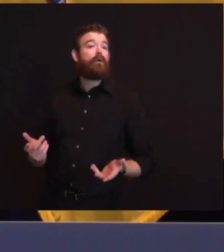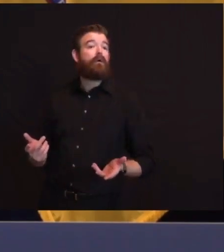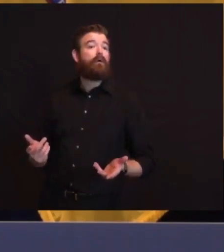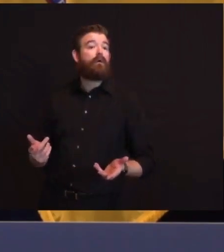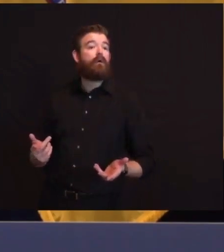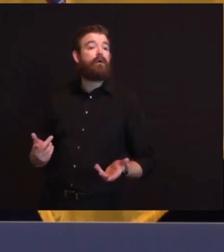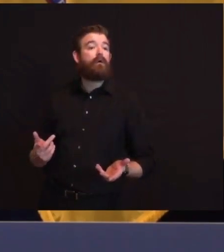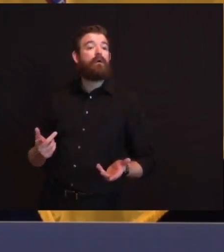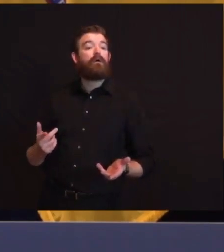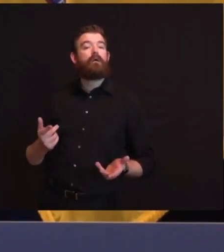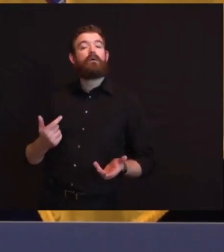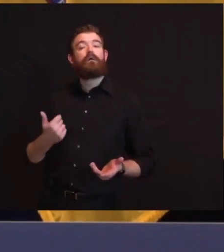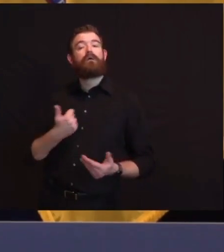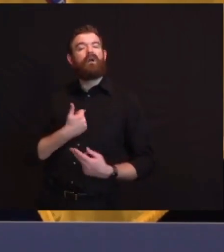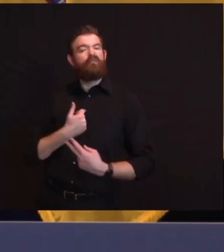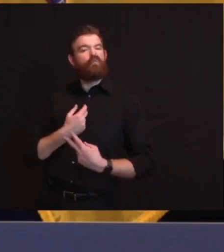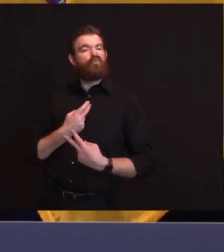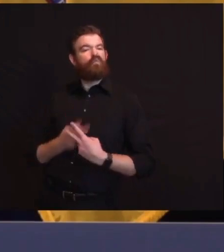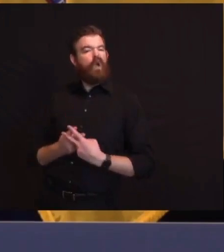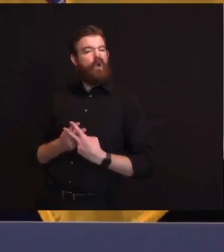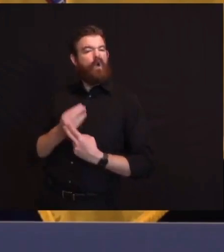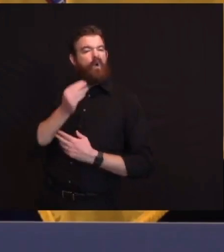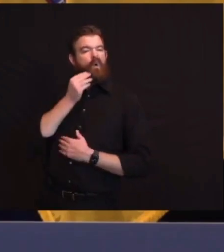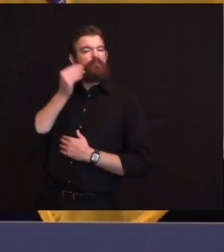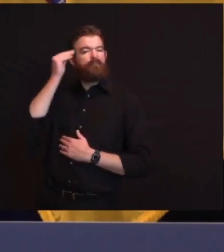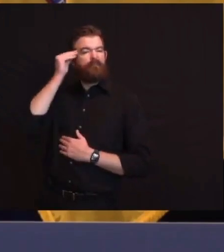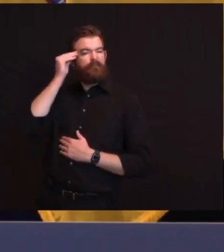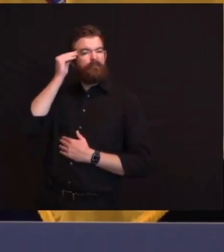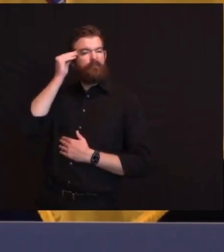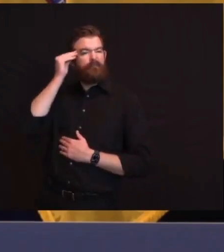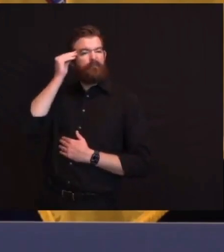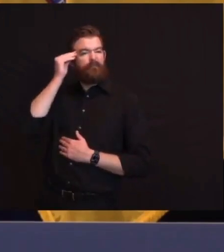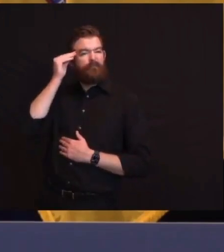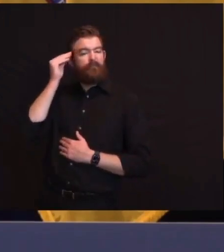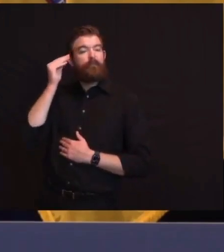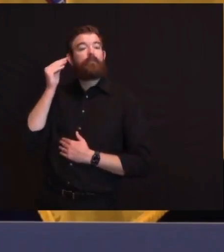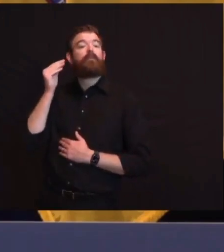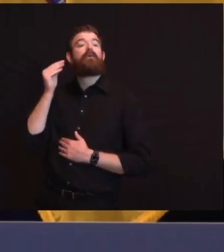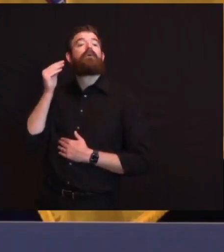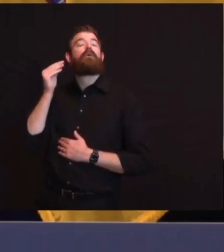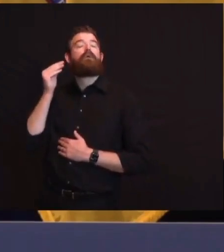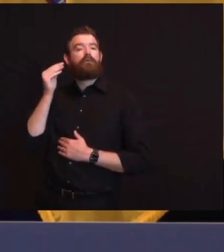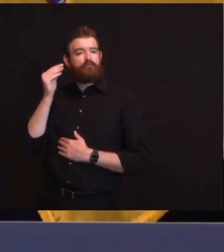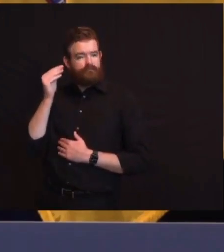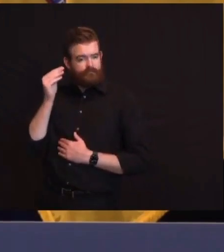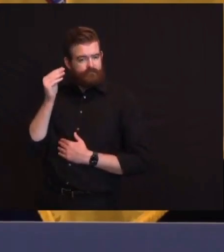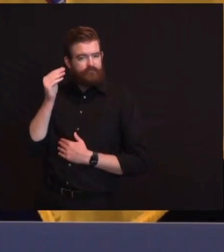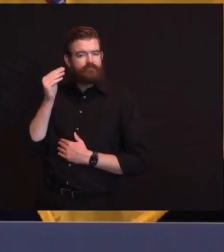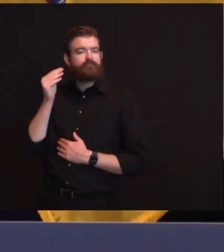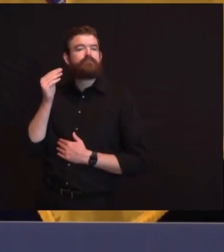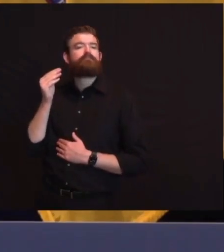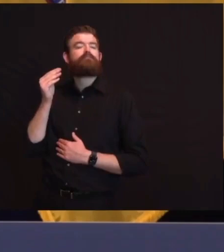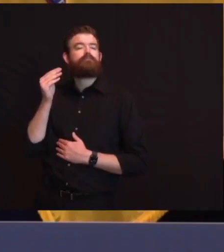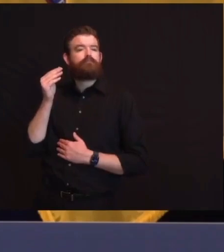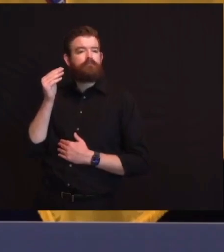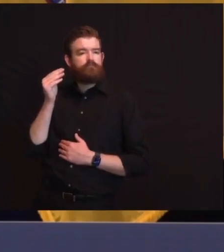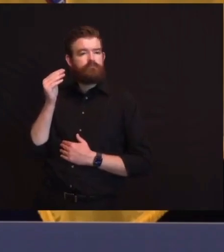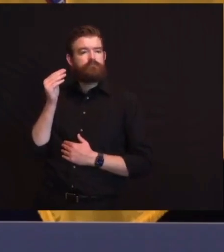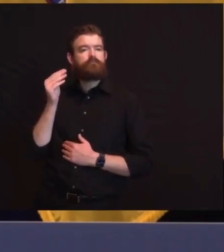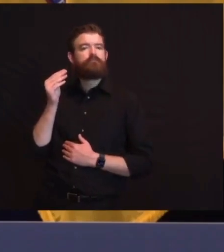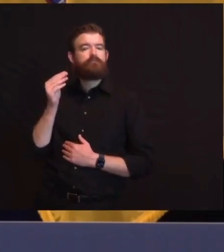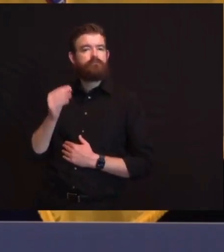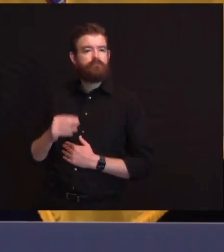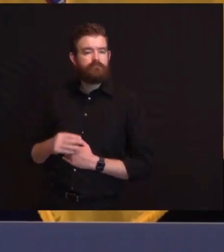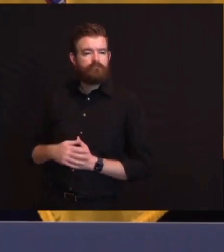Connecticut, planning to raise that bar? Thank you. Thanks, Elise. On the second one, I've got